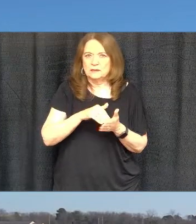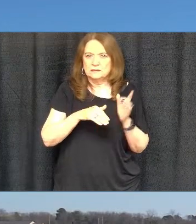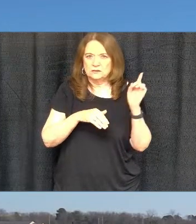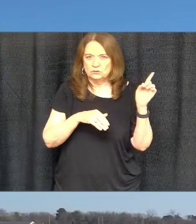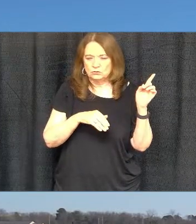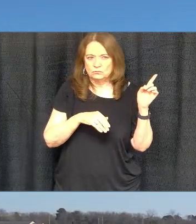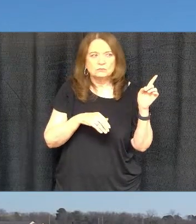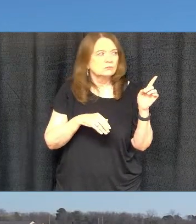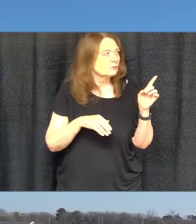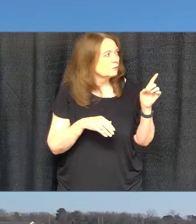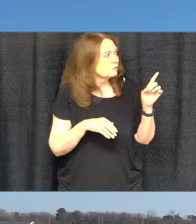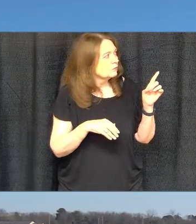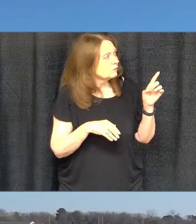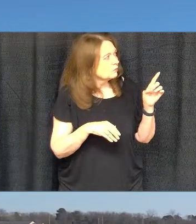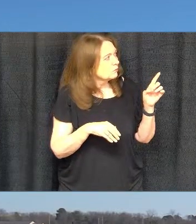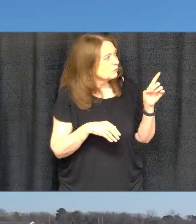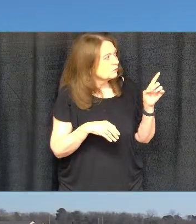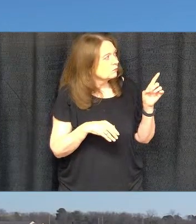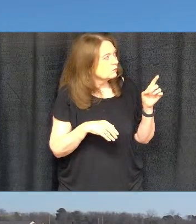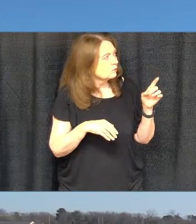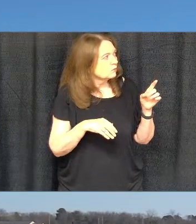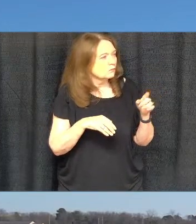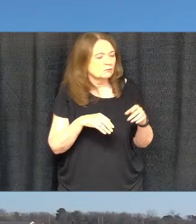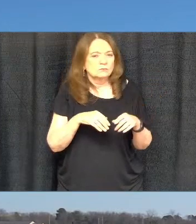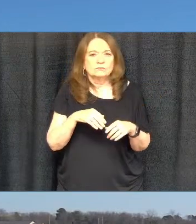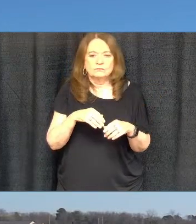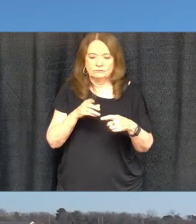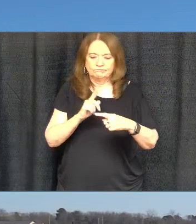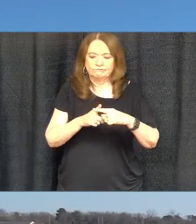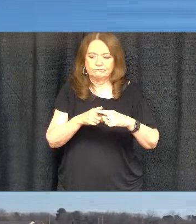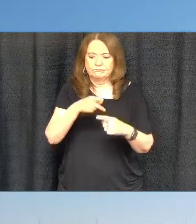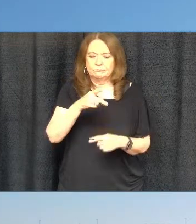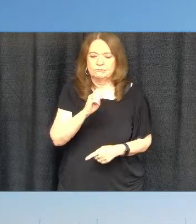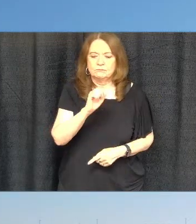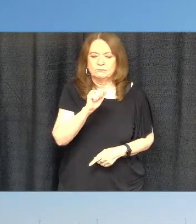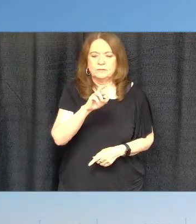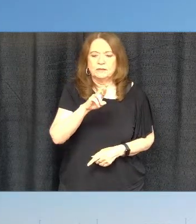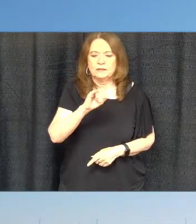which has a driveway both out to Pea Ridge Road and Old Trenton Road.